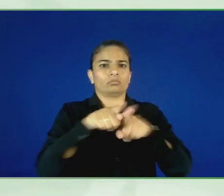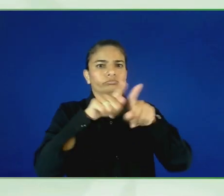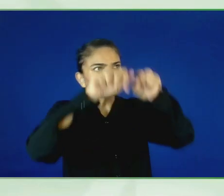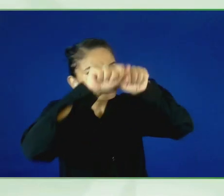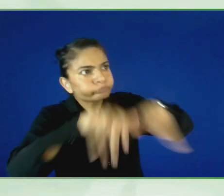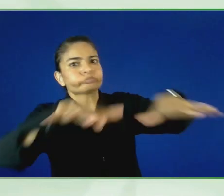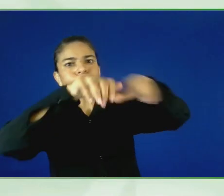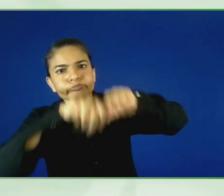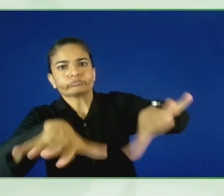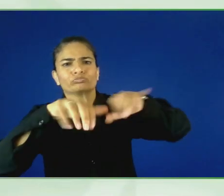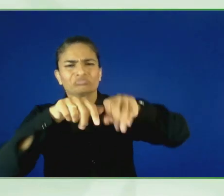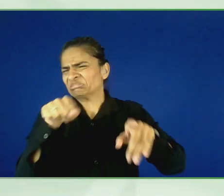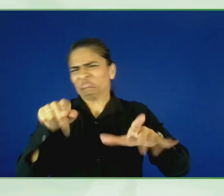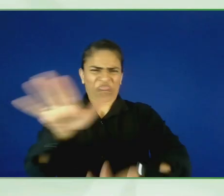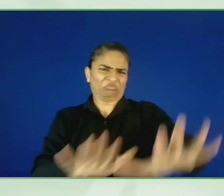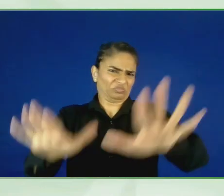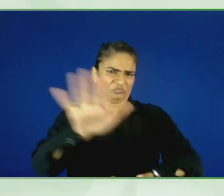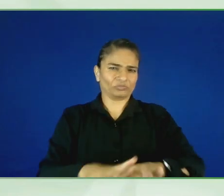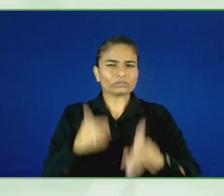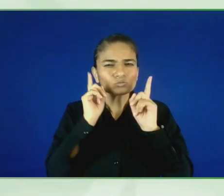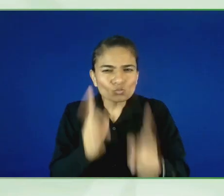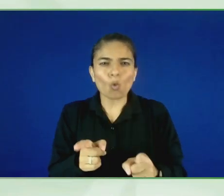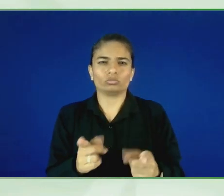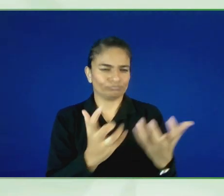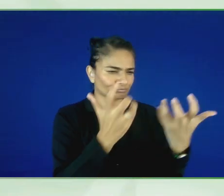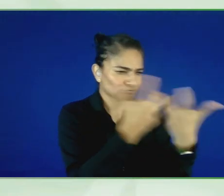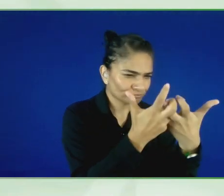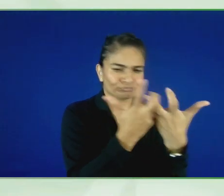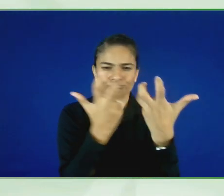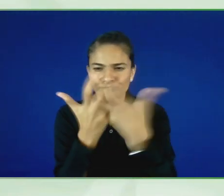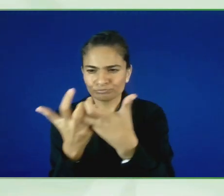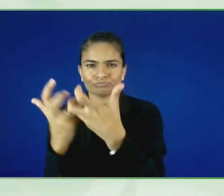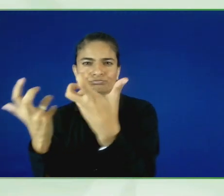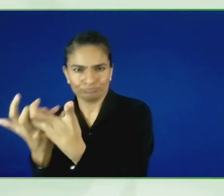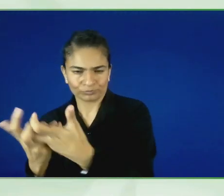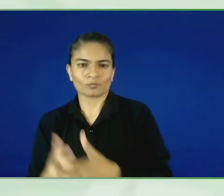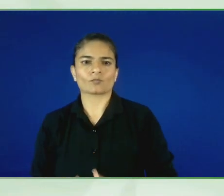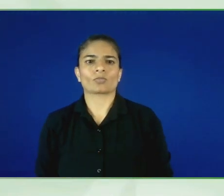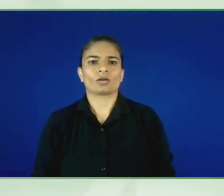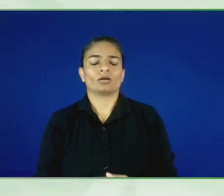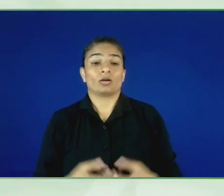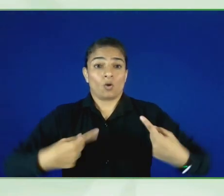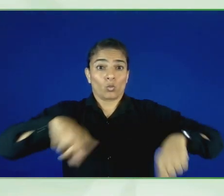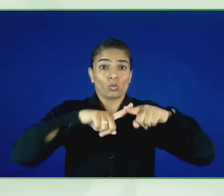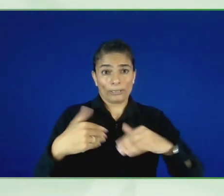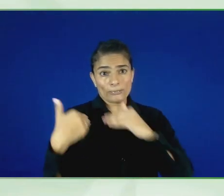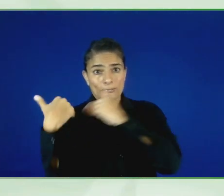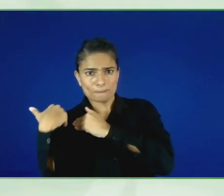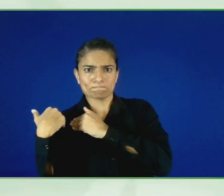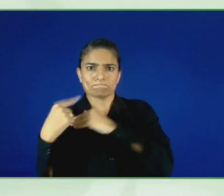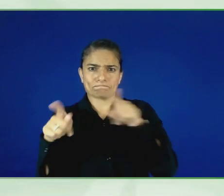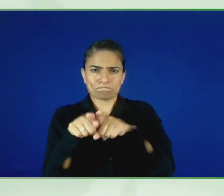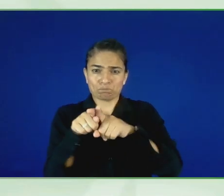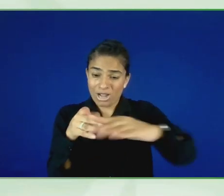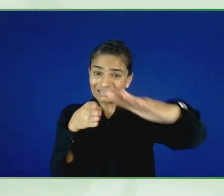you want role-based accessibility objectives across the business, because not everybody is going to do the same stuff.